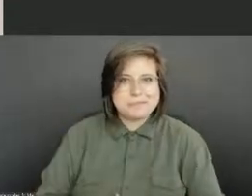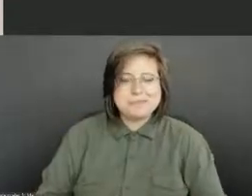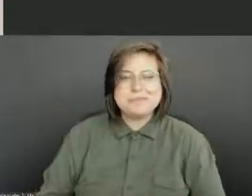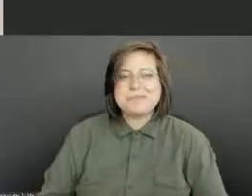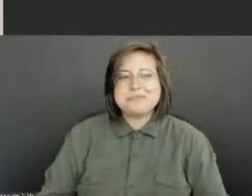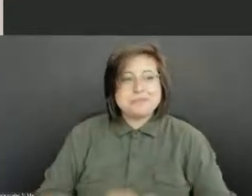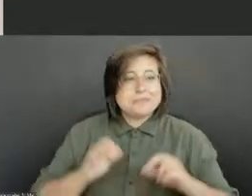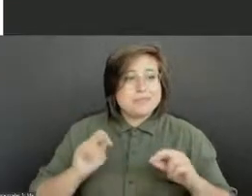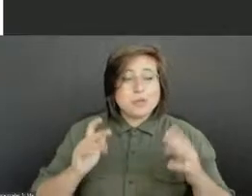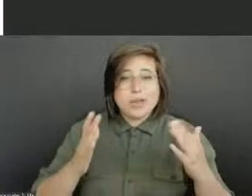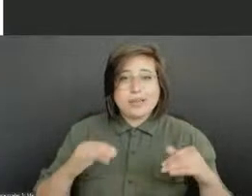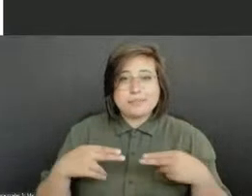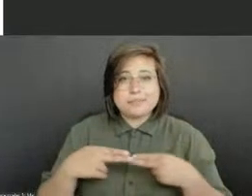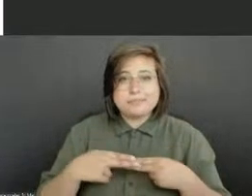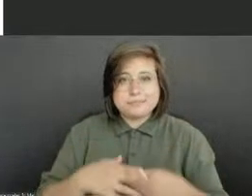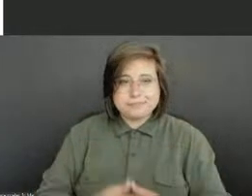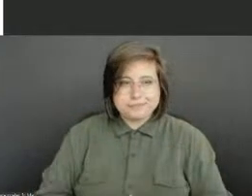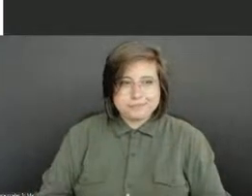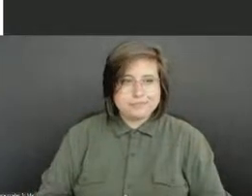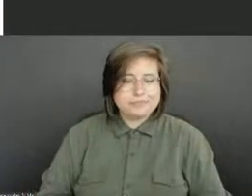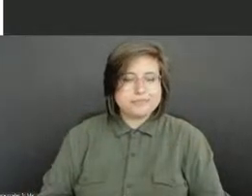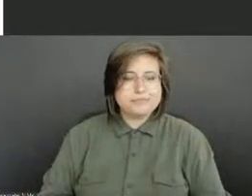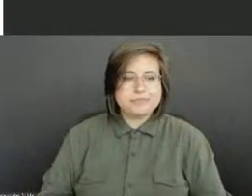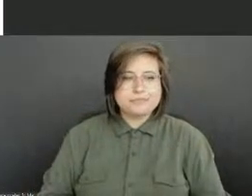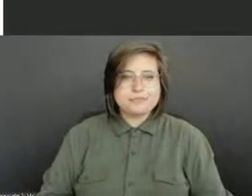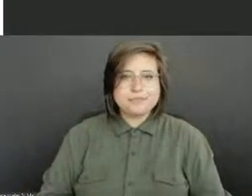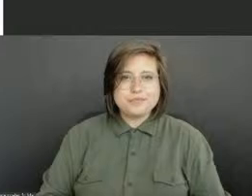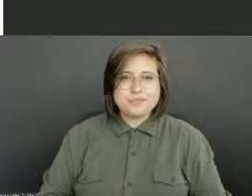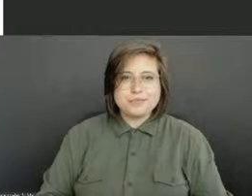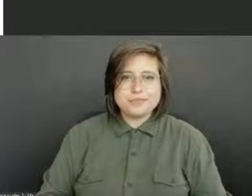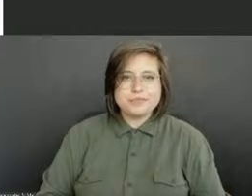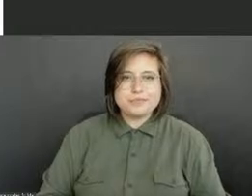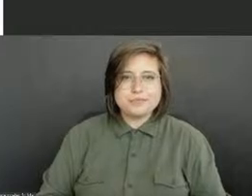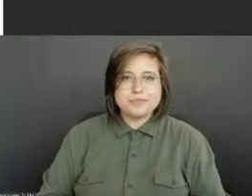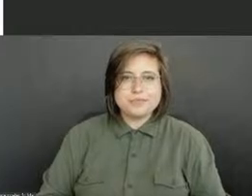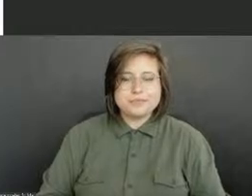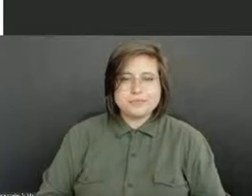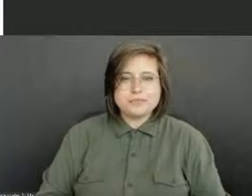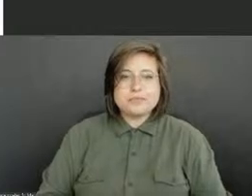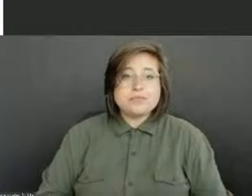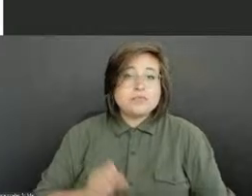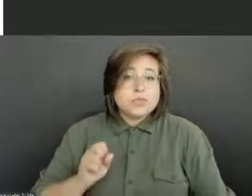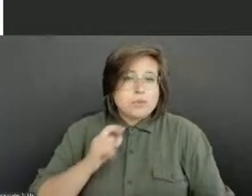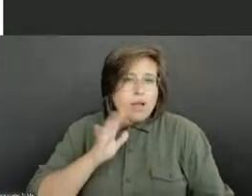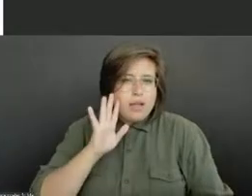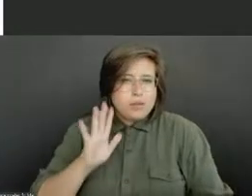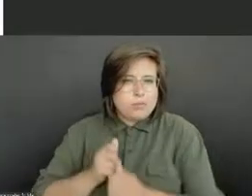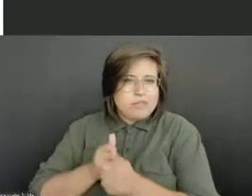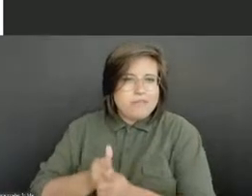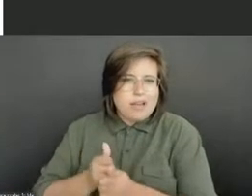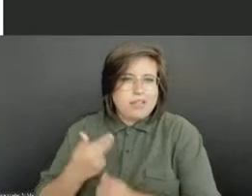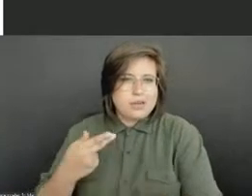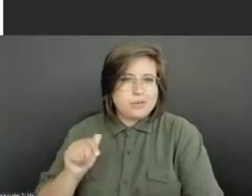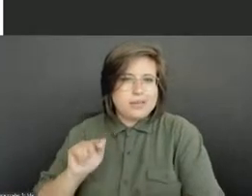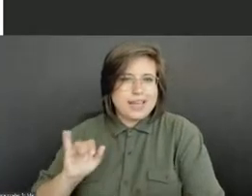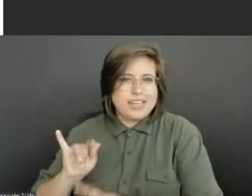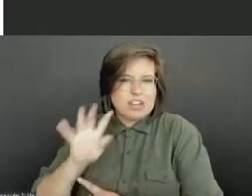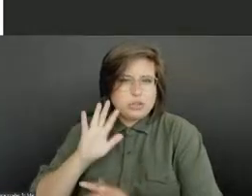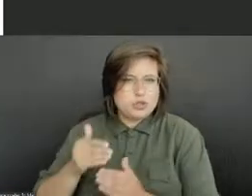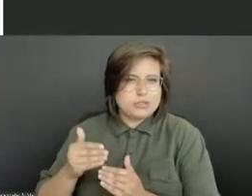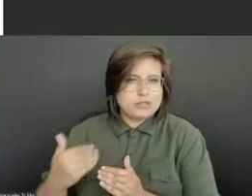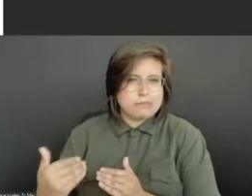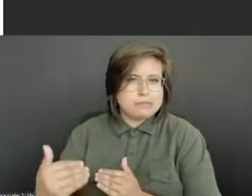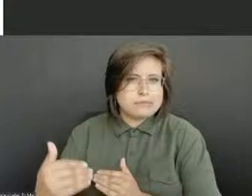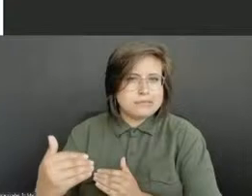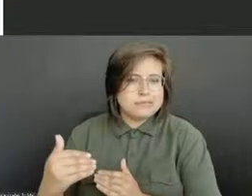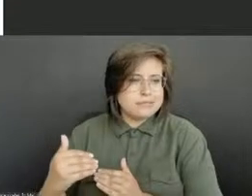to the next slide. So I think I'm going to follow what Hey Young did, and if we could just go